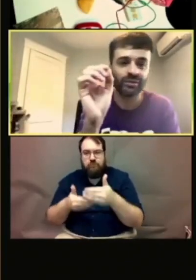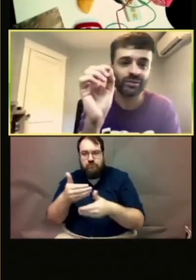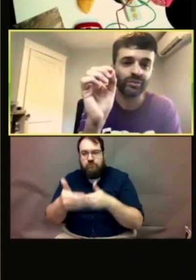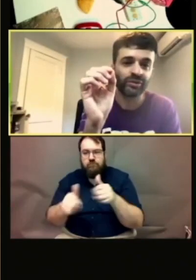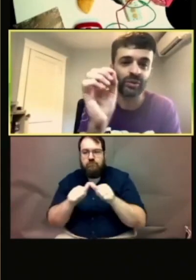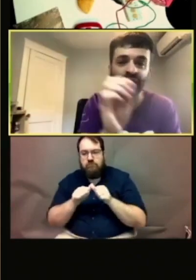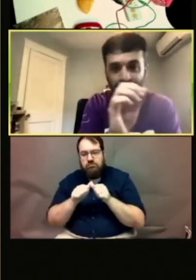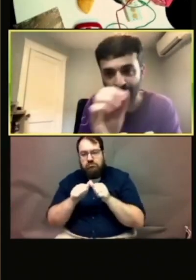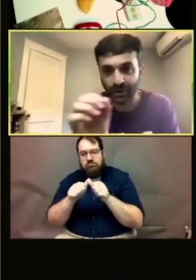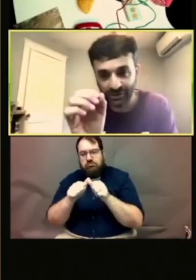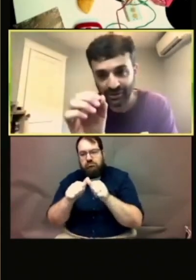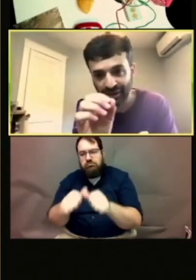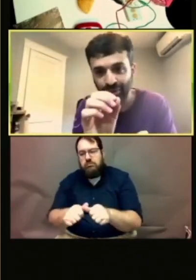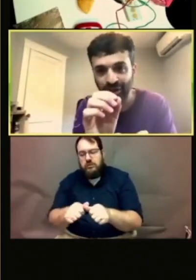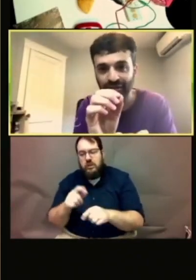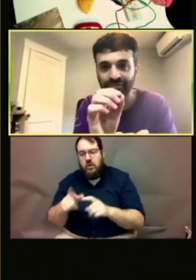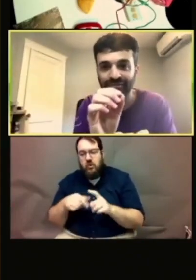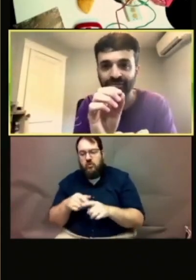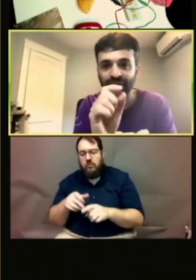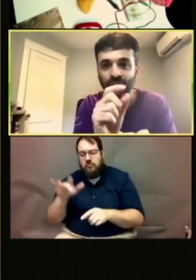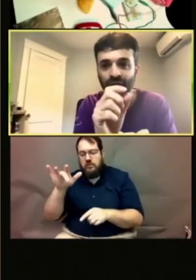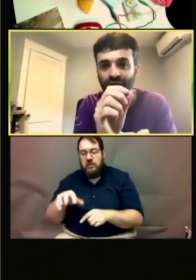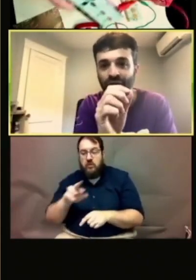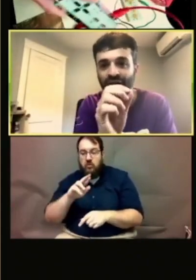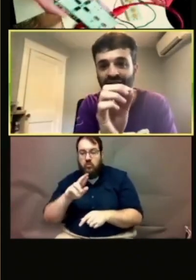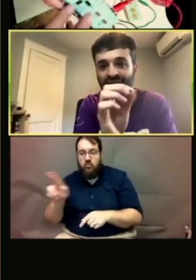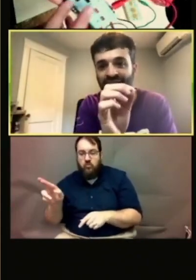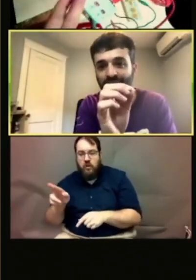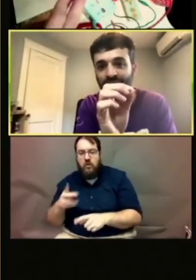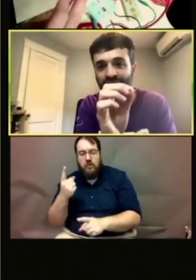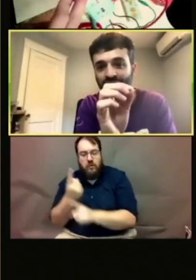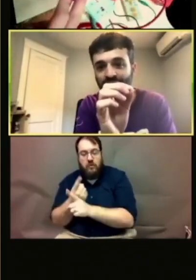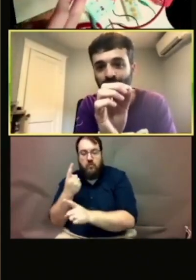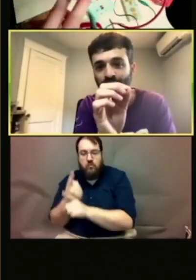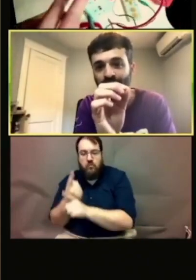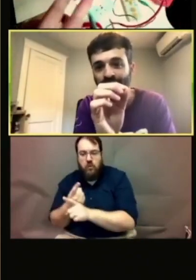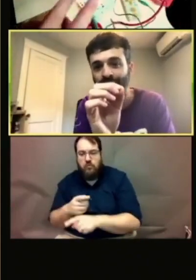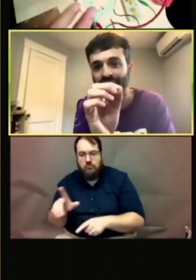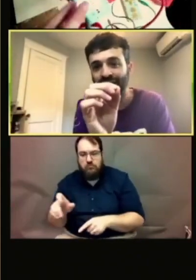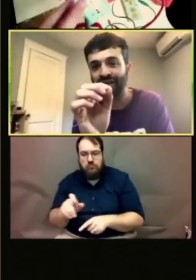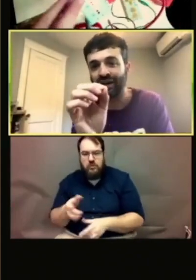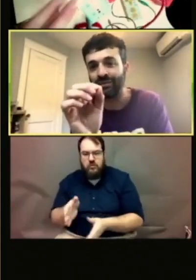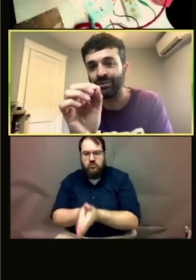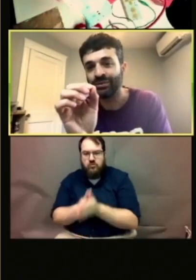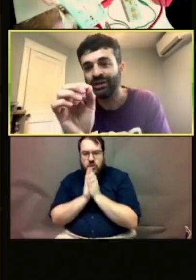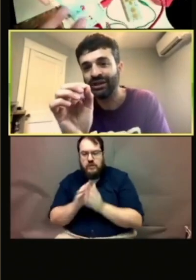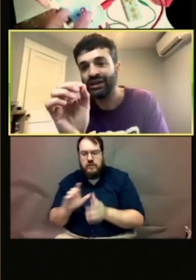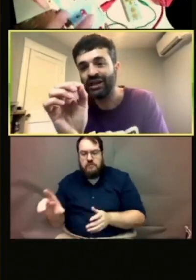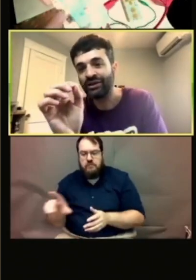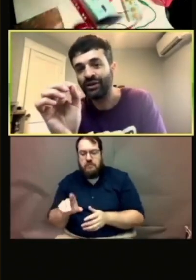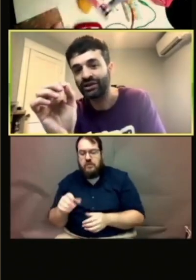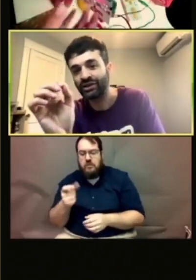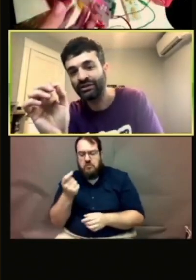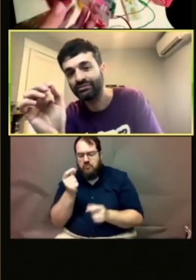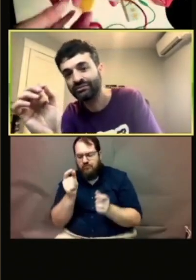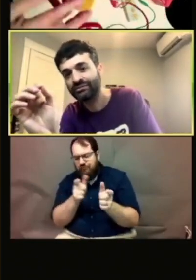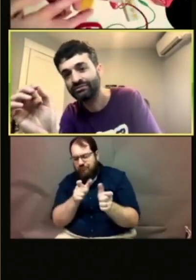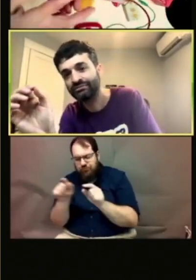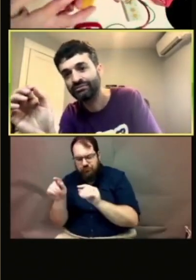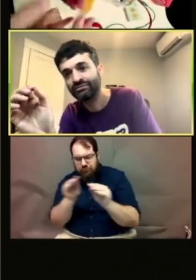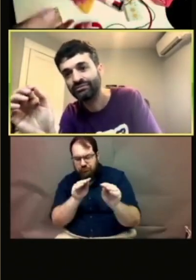press the right mouse input, what you're doing is asking the mouse to just move a little bit at a time in that